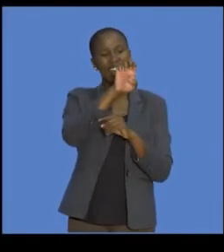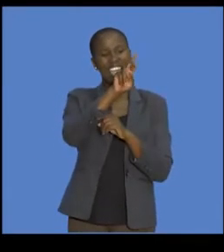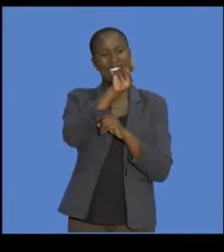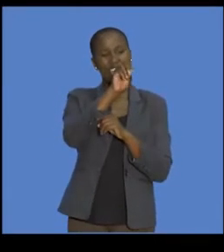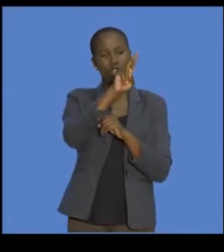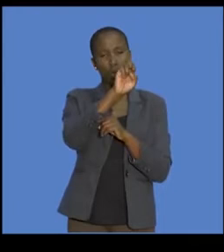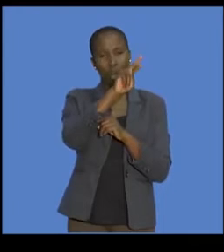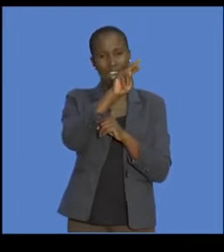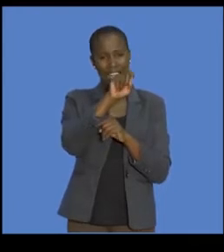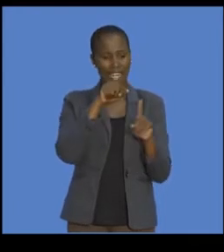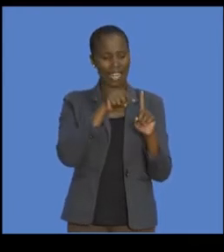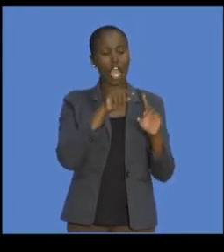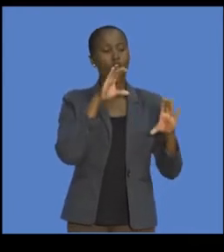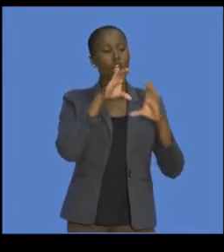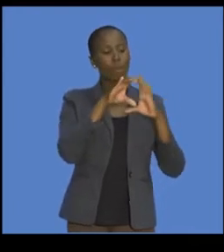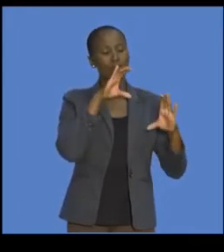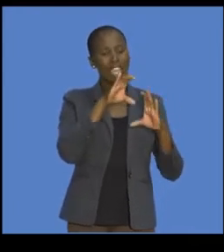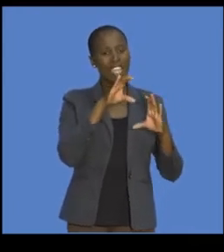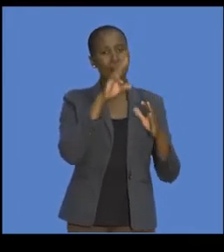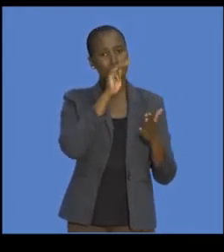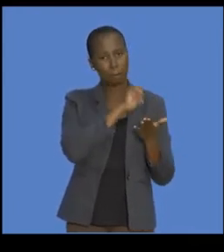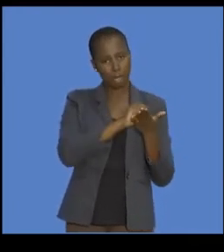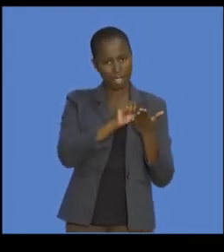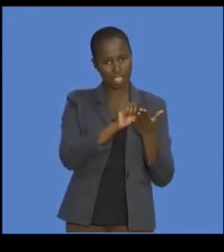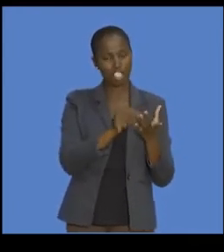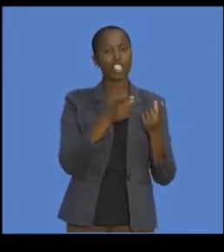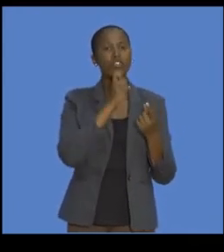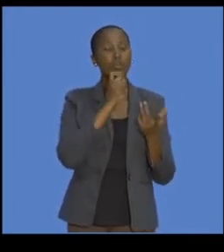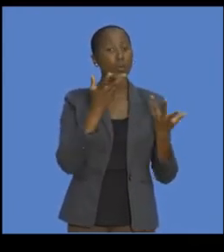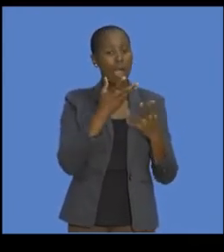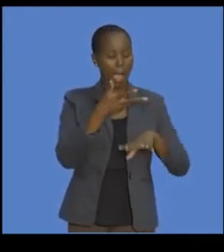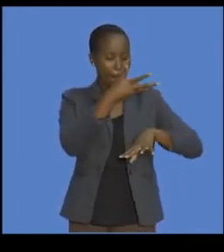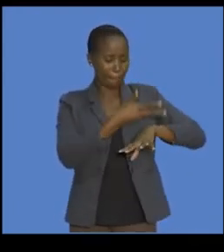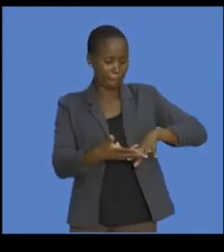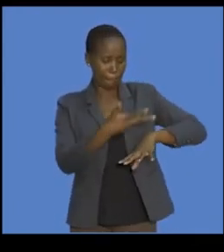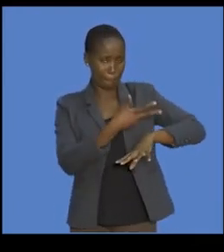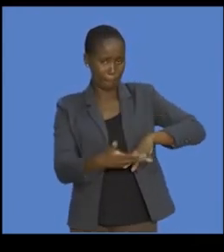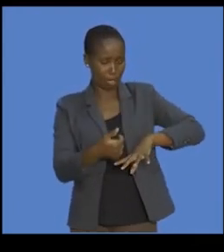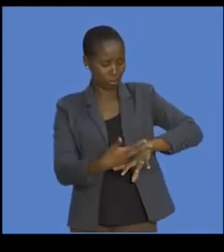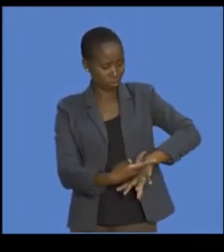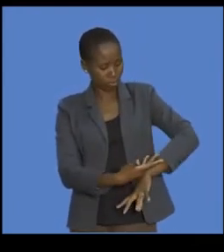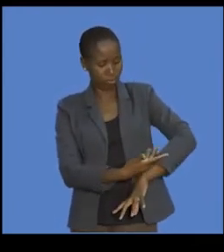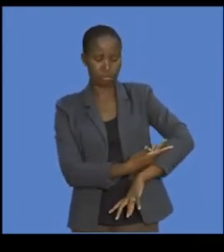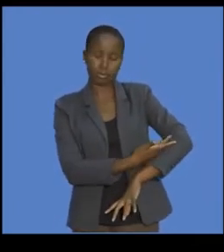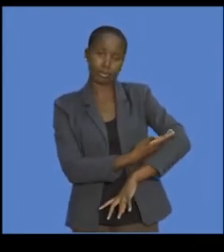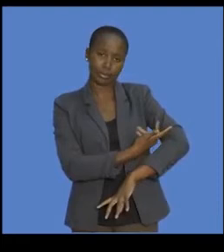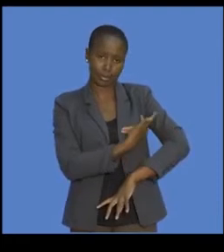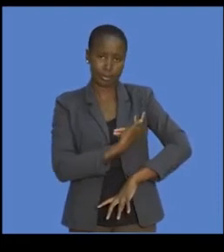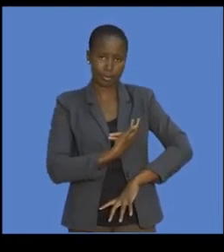communication is through chemical messages that are transmitted in the bloodstream. So these chemicals or hormones are released into the